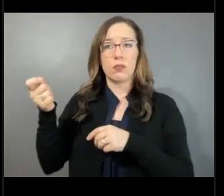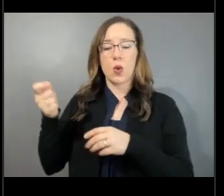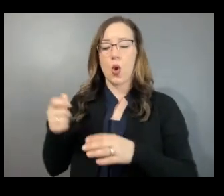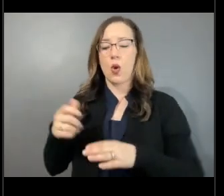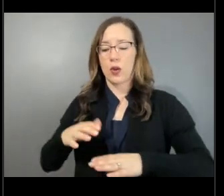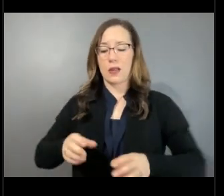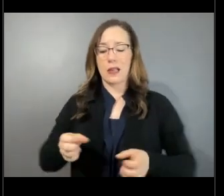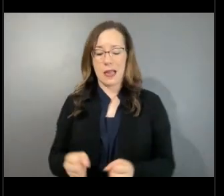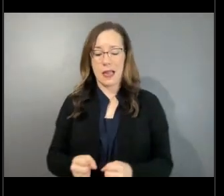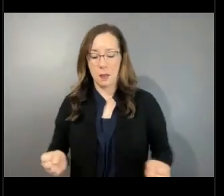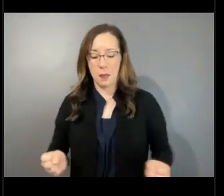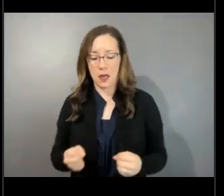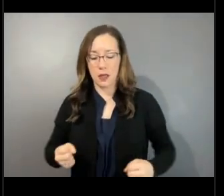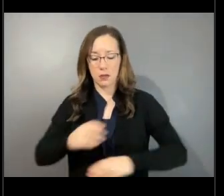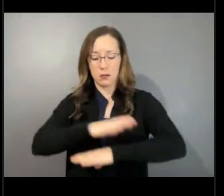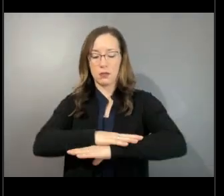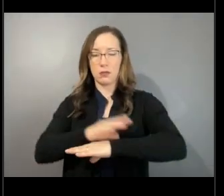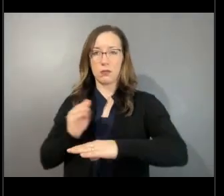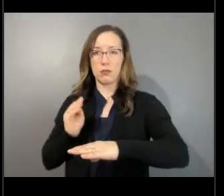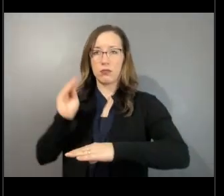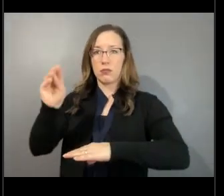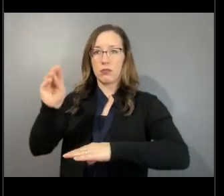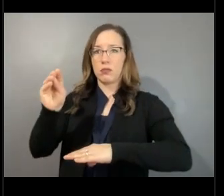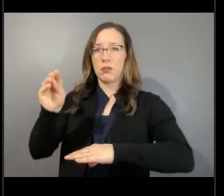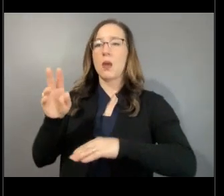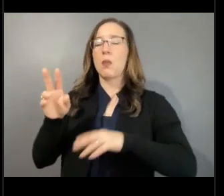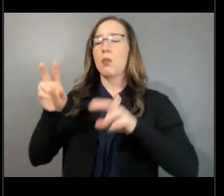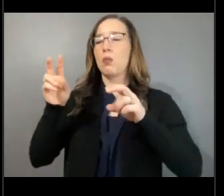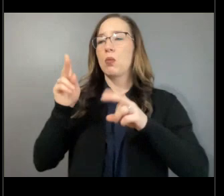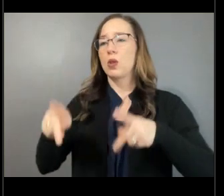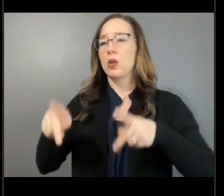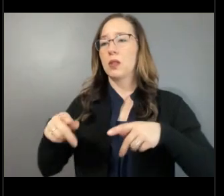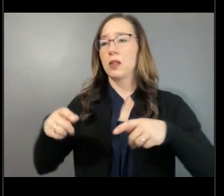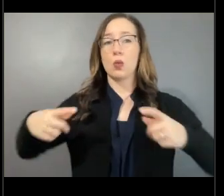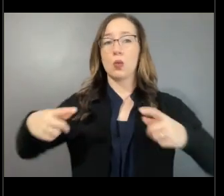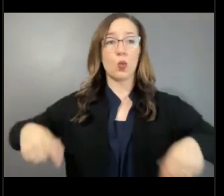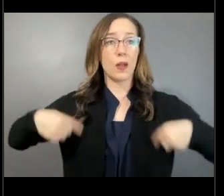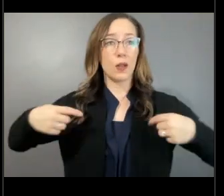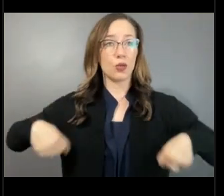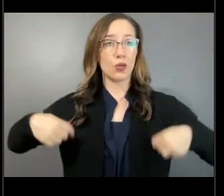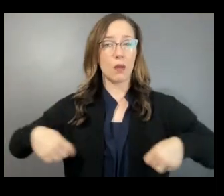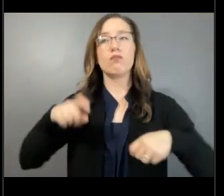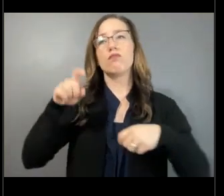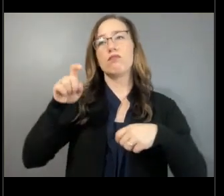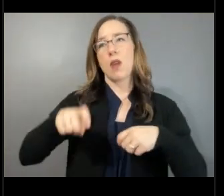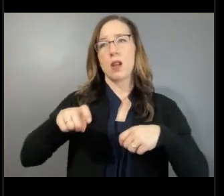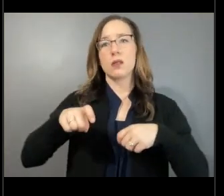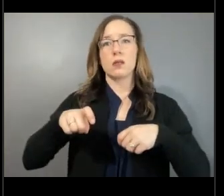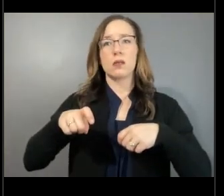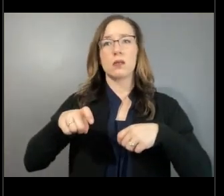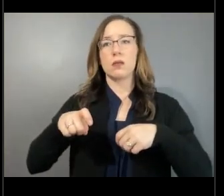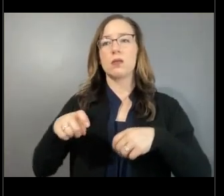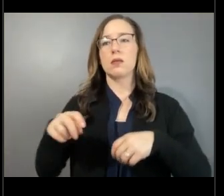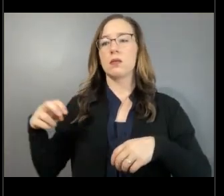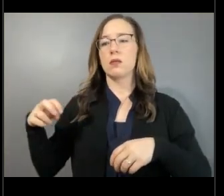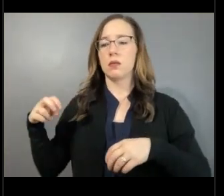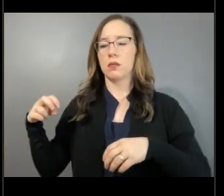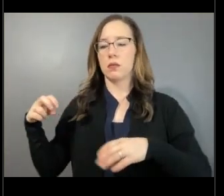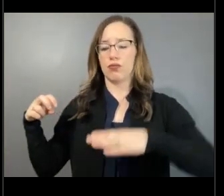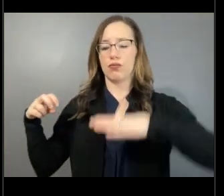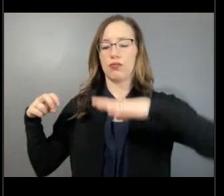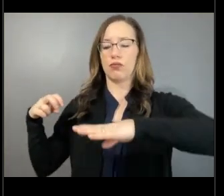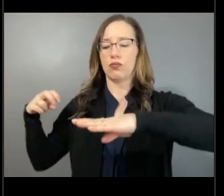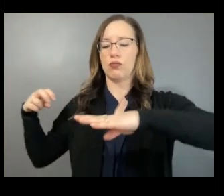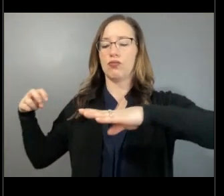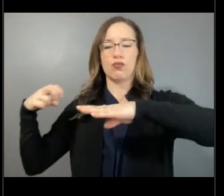knee space, a person using a wheelchair must be able to make a parallel approach to the